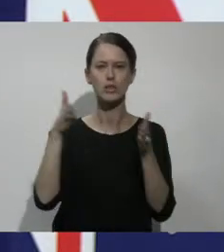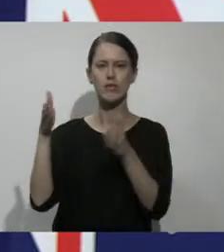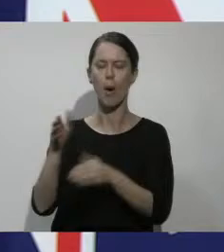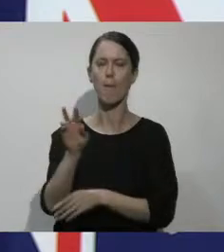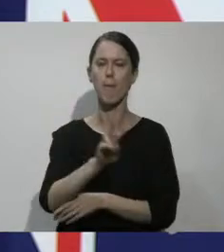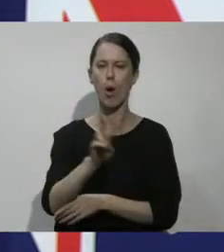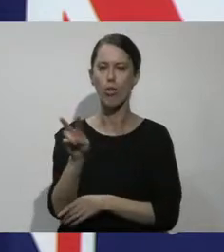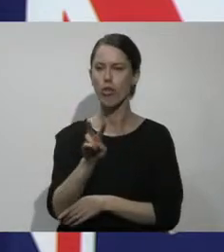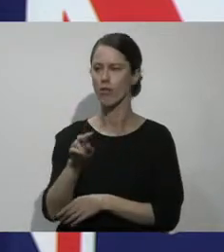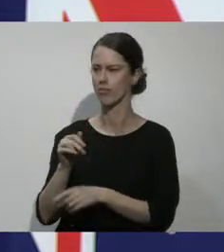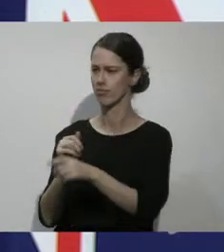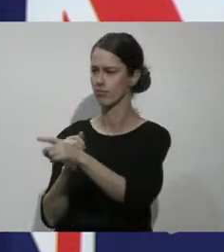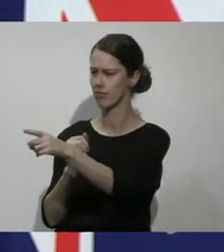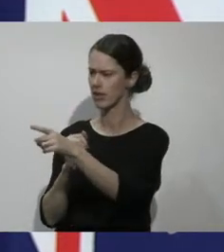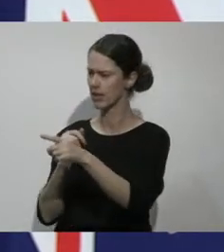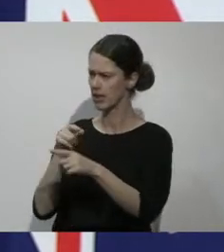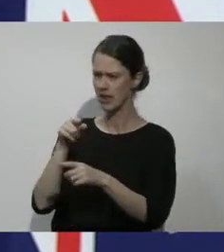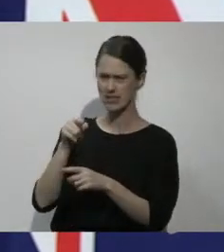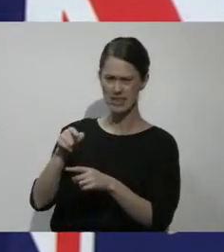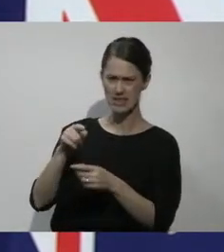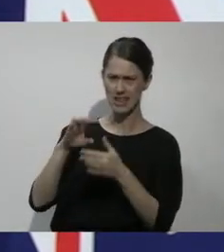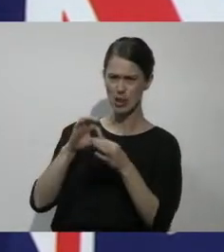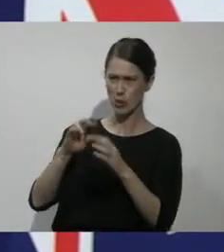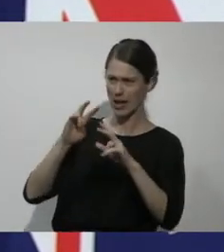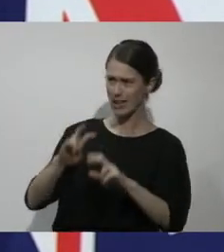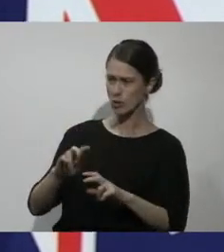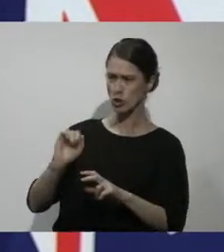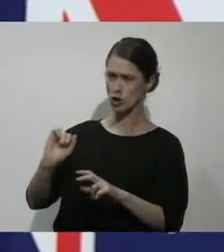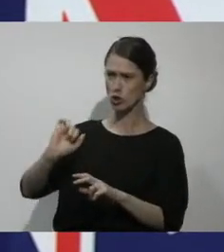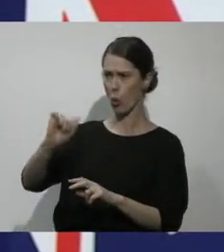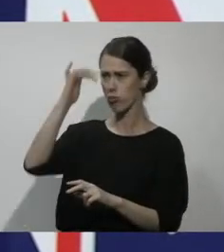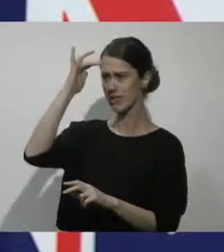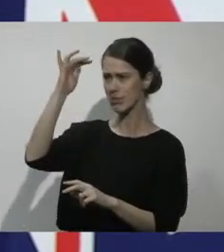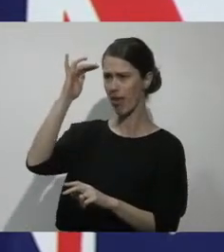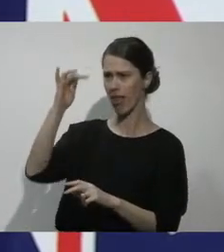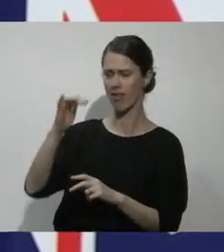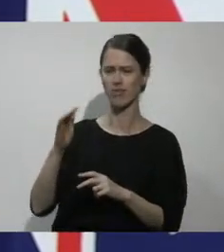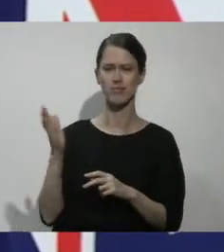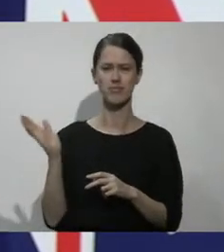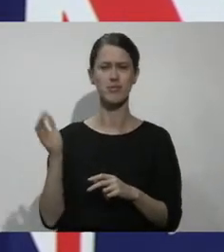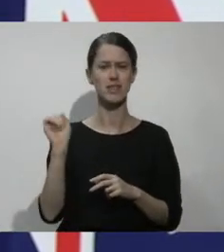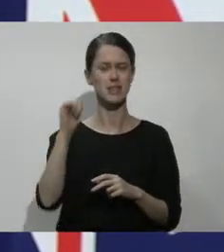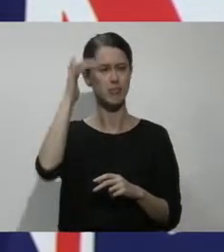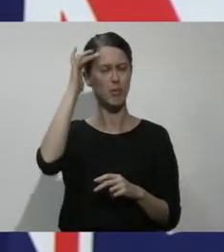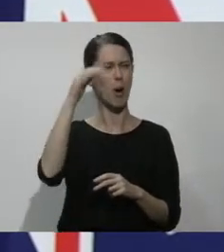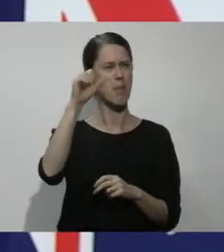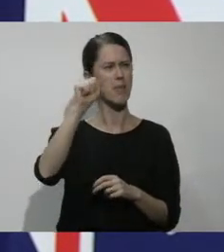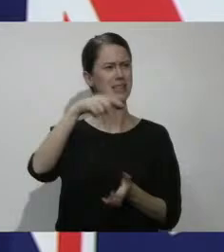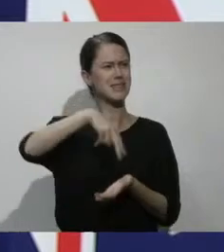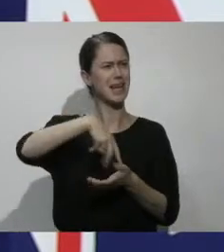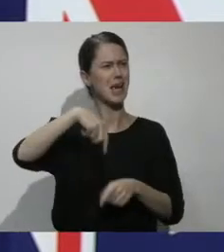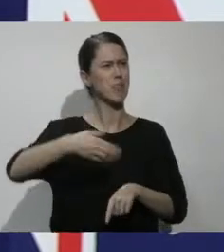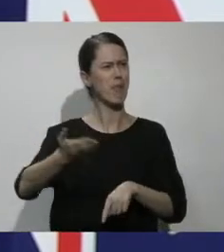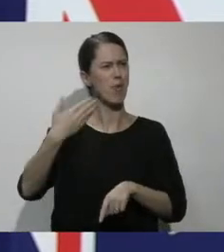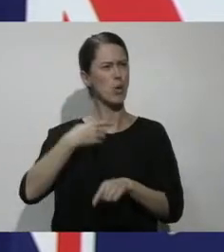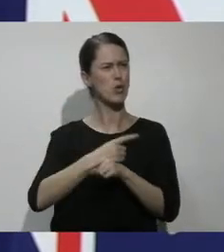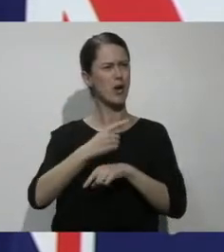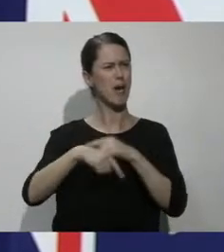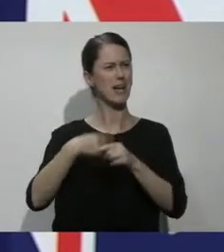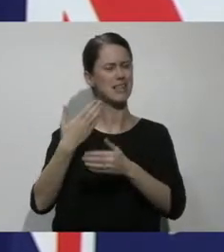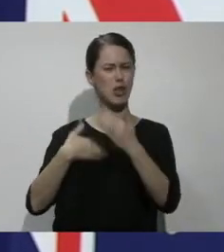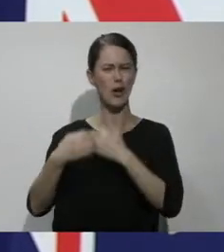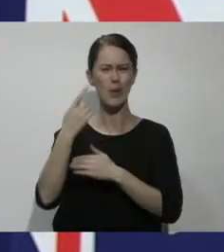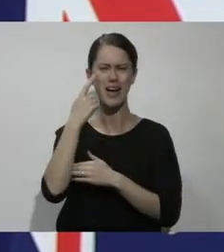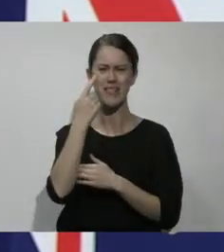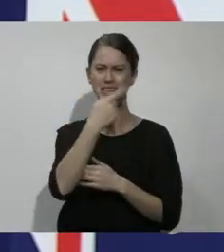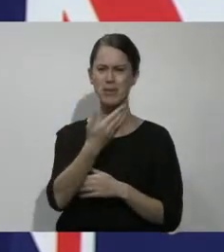or is it just this is this is what we It's do? both a principle, and I can recall standing on this podium talking about some of the historical evidence